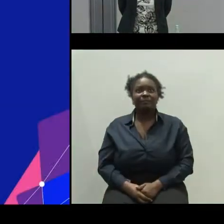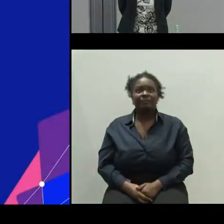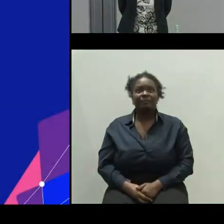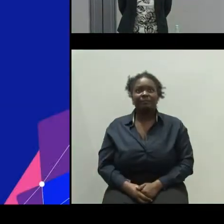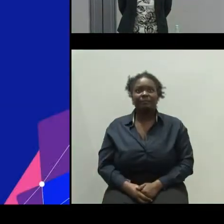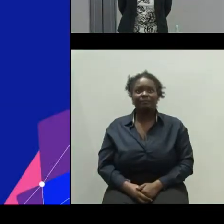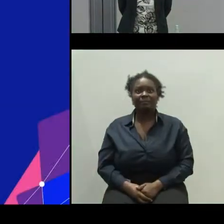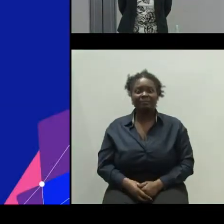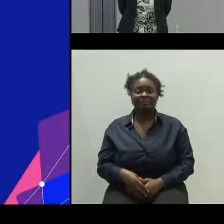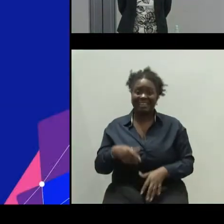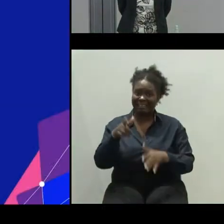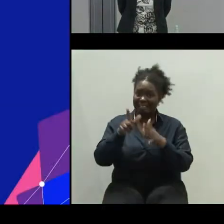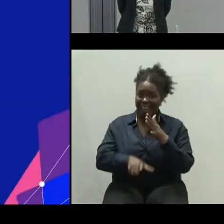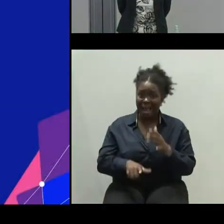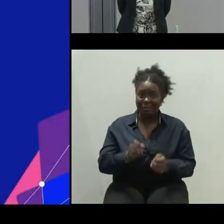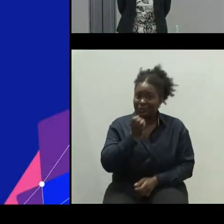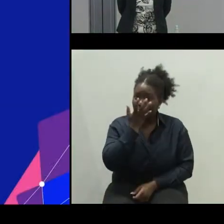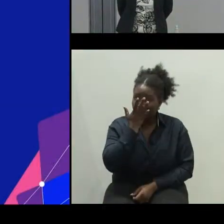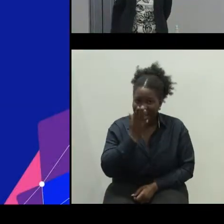It's late, but don't be shy.